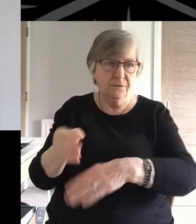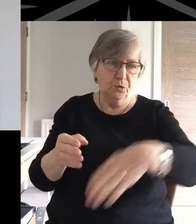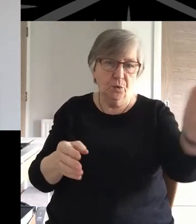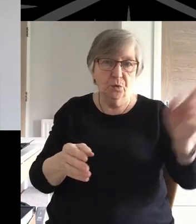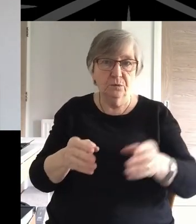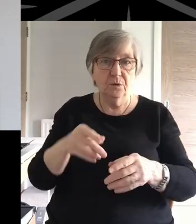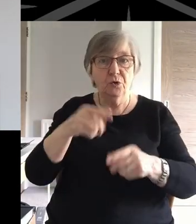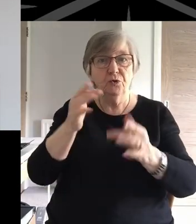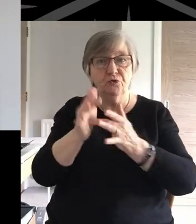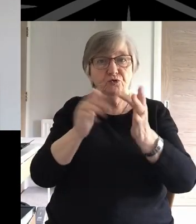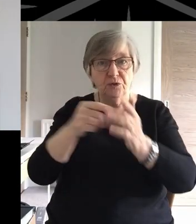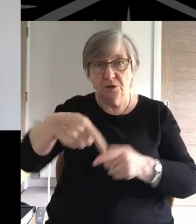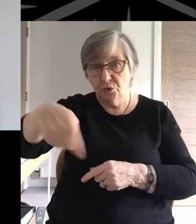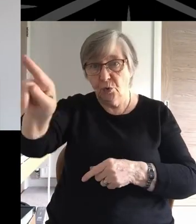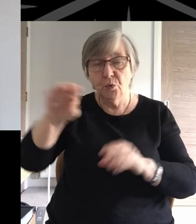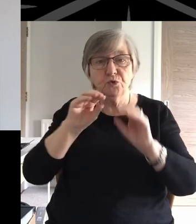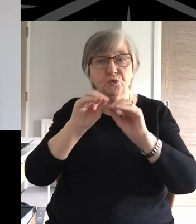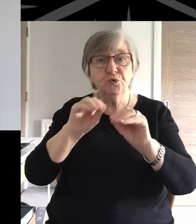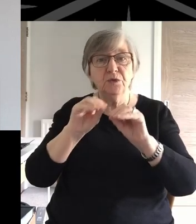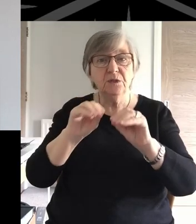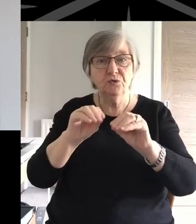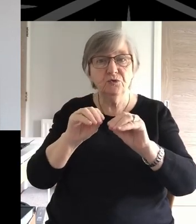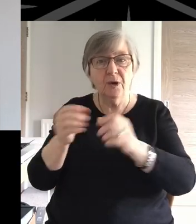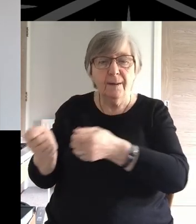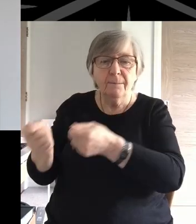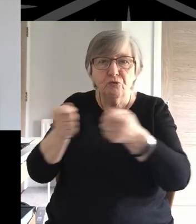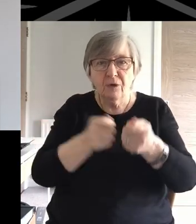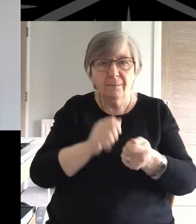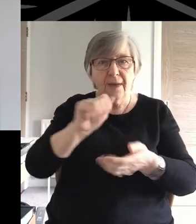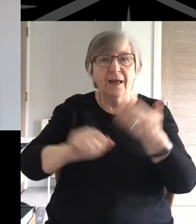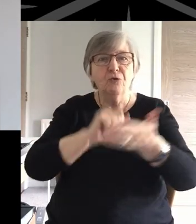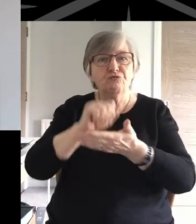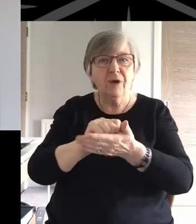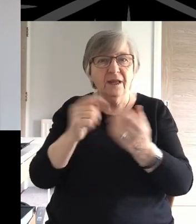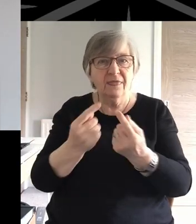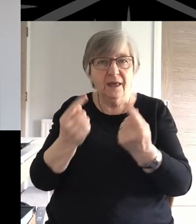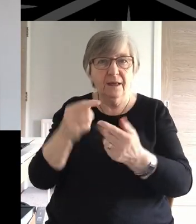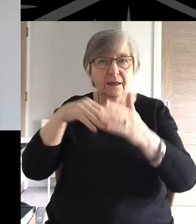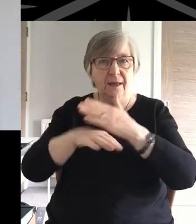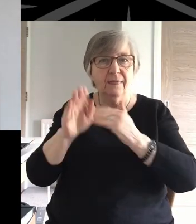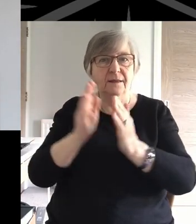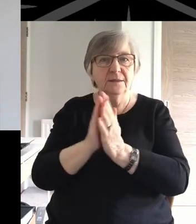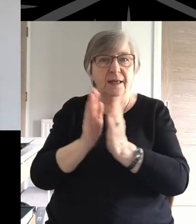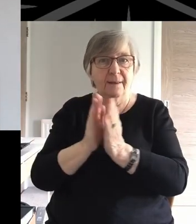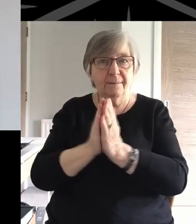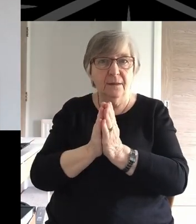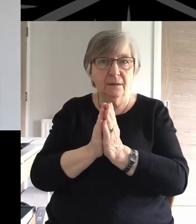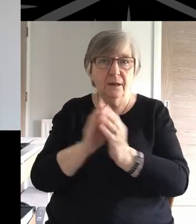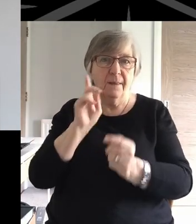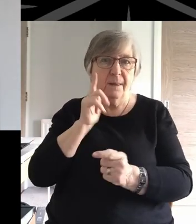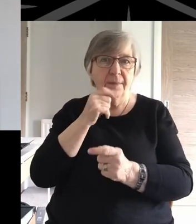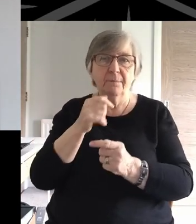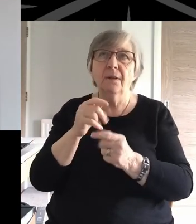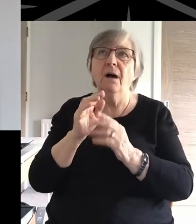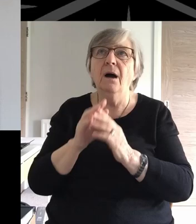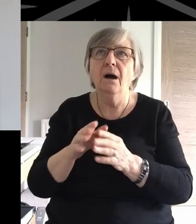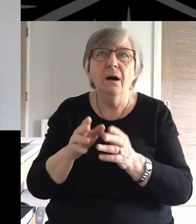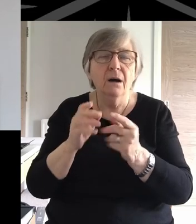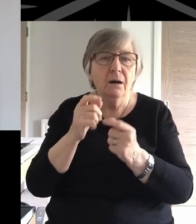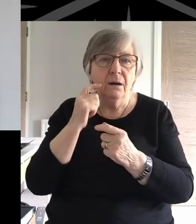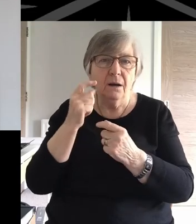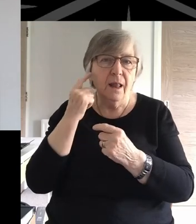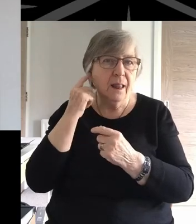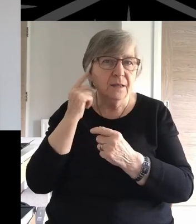there. He's bringing back the sanctity and purity of this temple, and people hang on his every words.